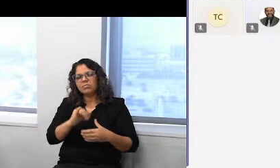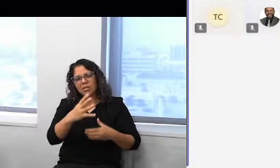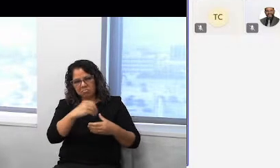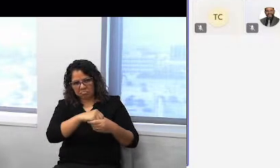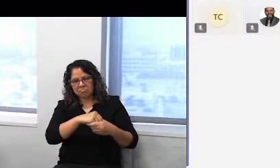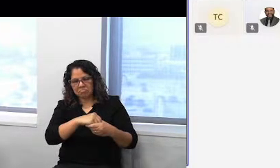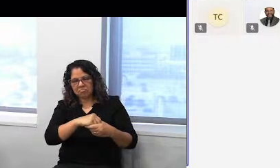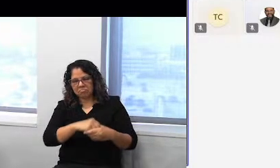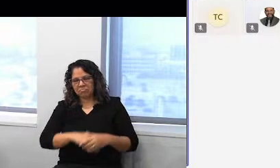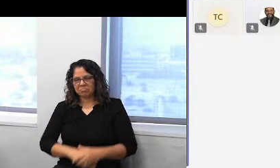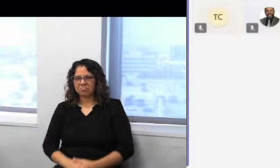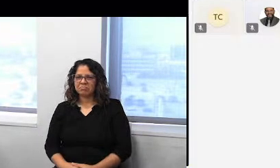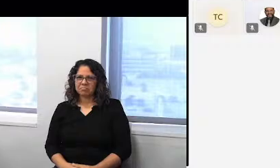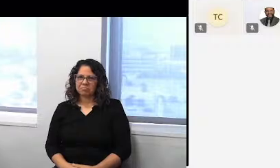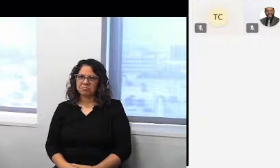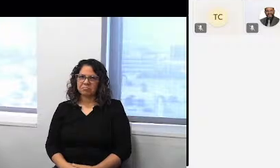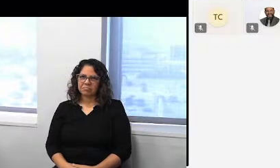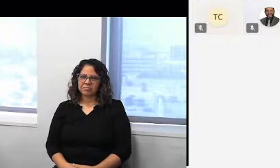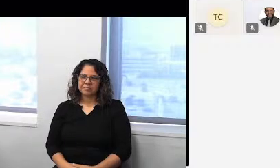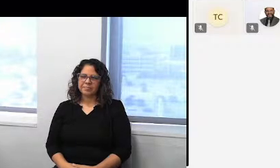much.